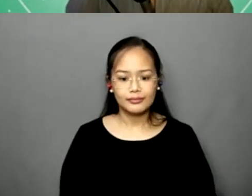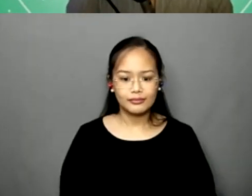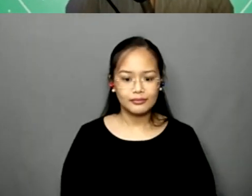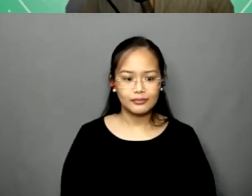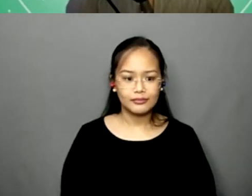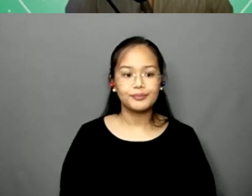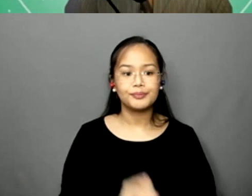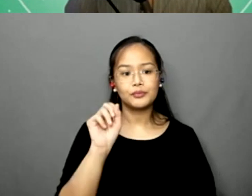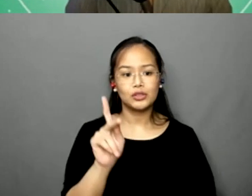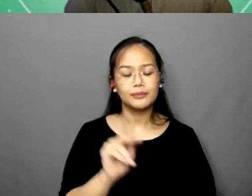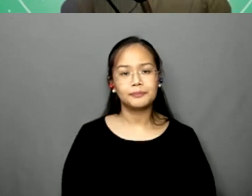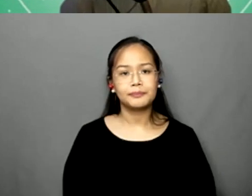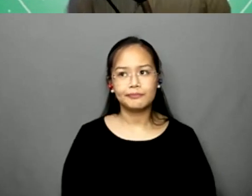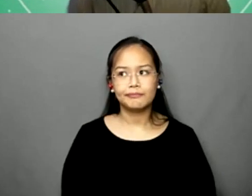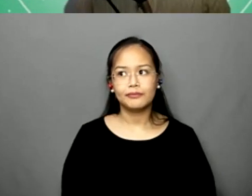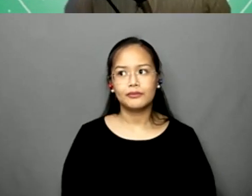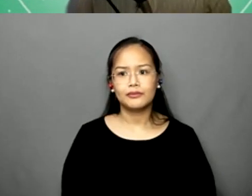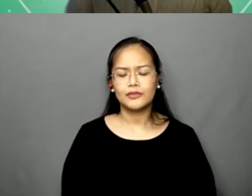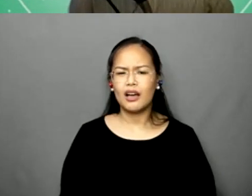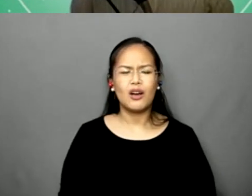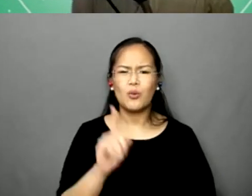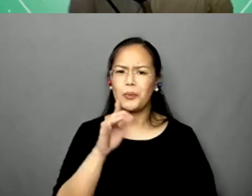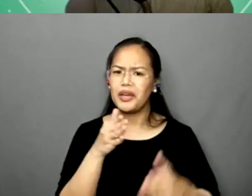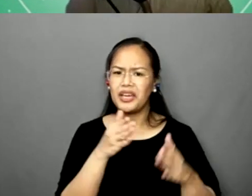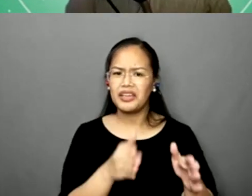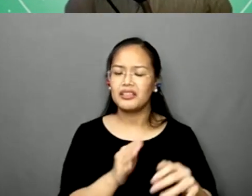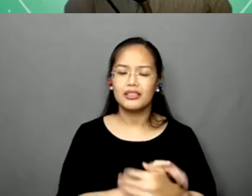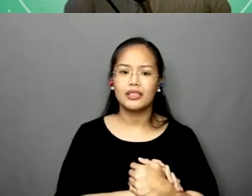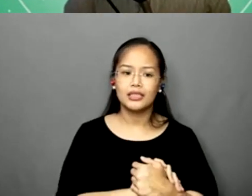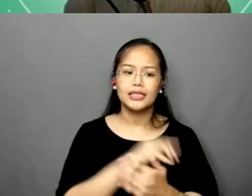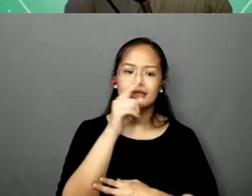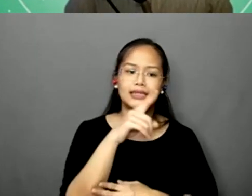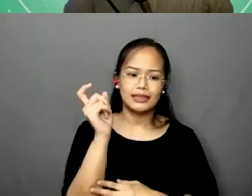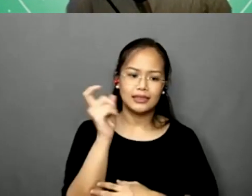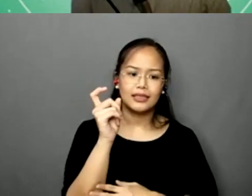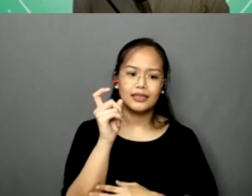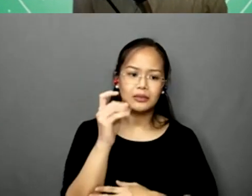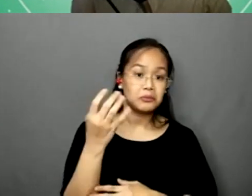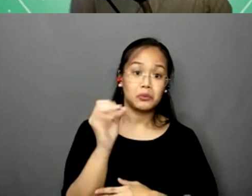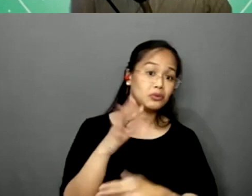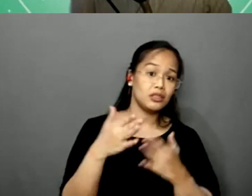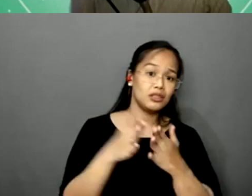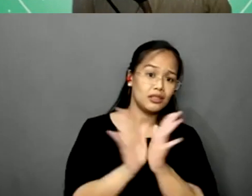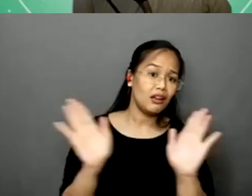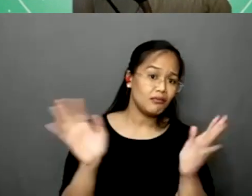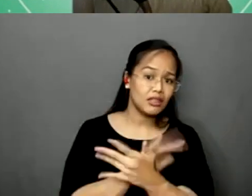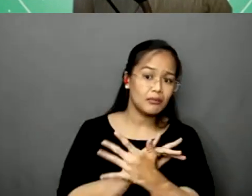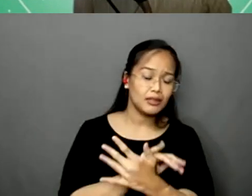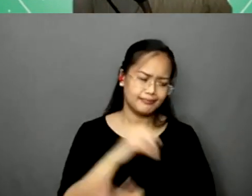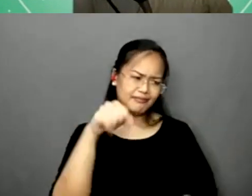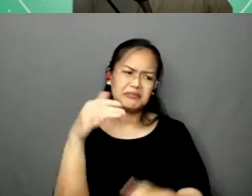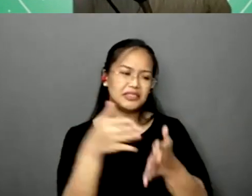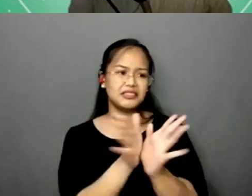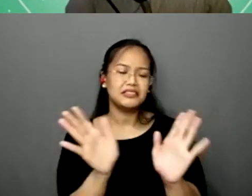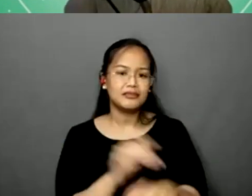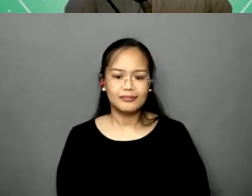Okay. Specifically in what way, if I would ask? Because or just in general for the pandemic? Yes, just in